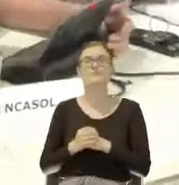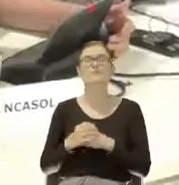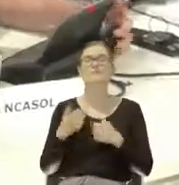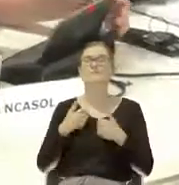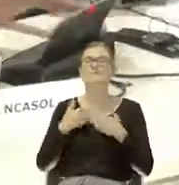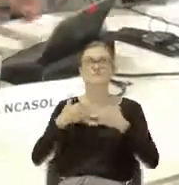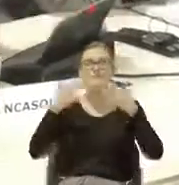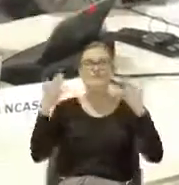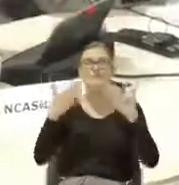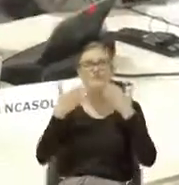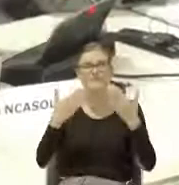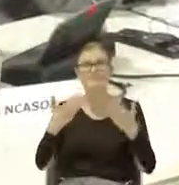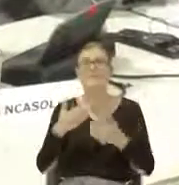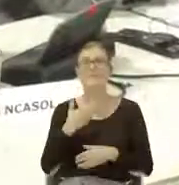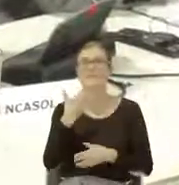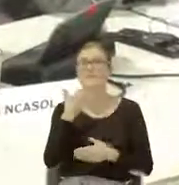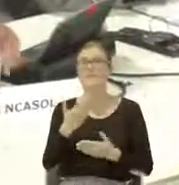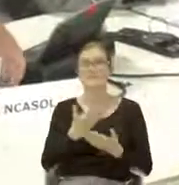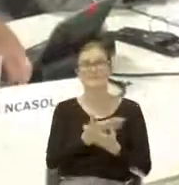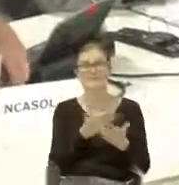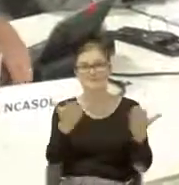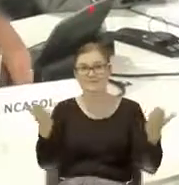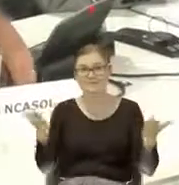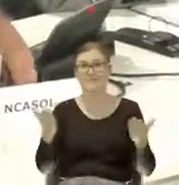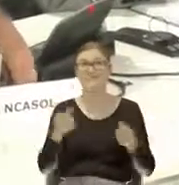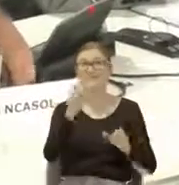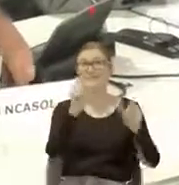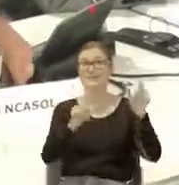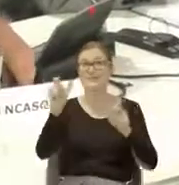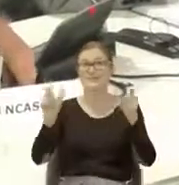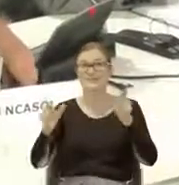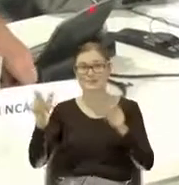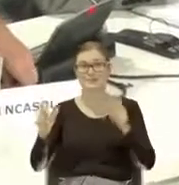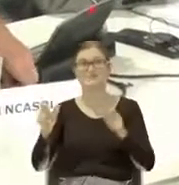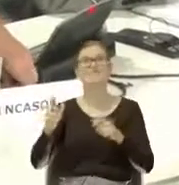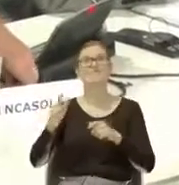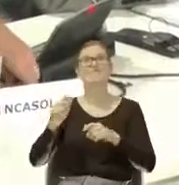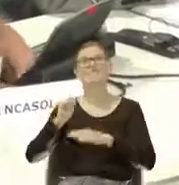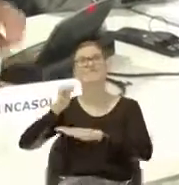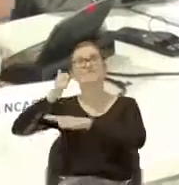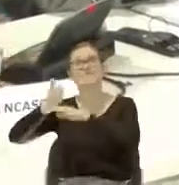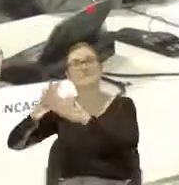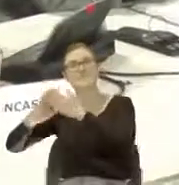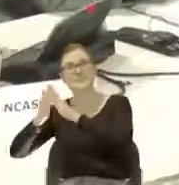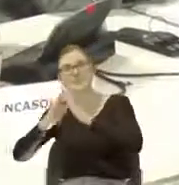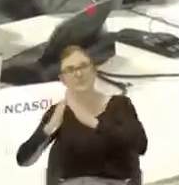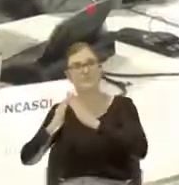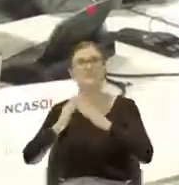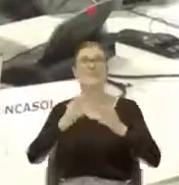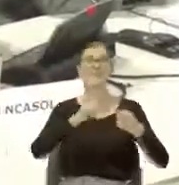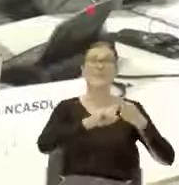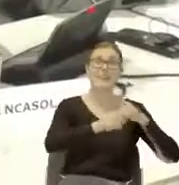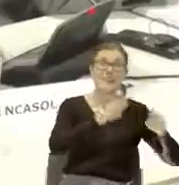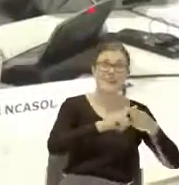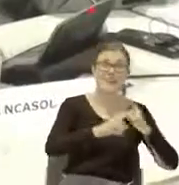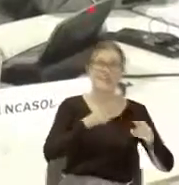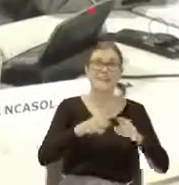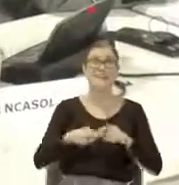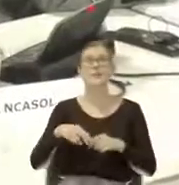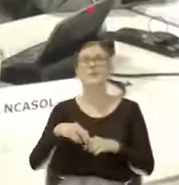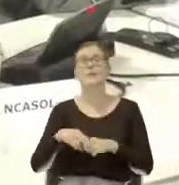dear authorities, dear colleagues. Thank you very much to UCLG and UN Habitat for giving us the opportunity